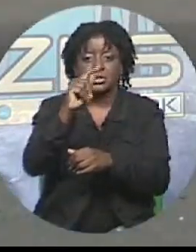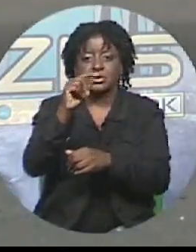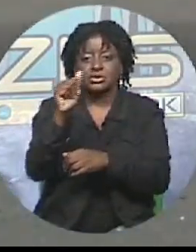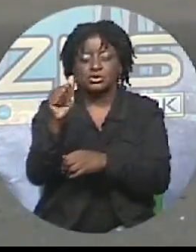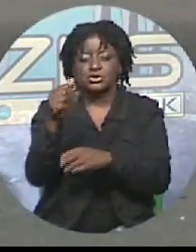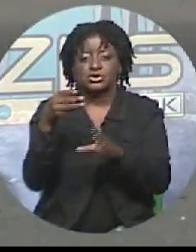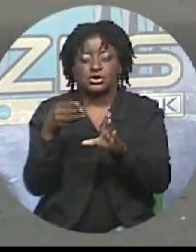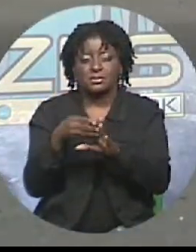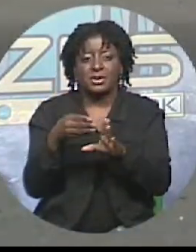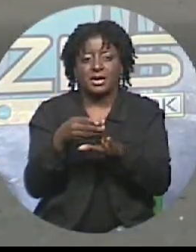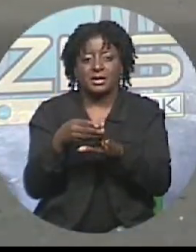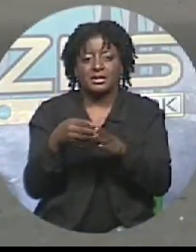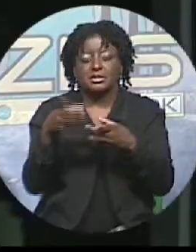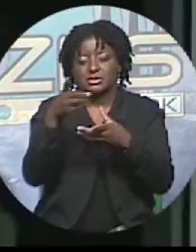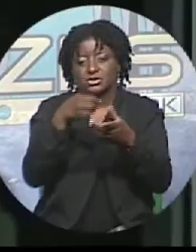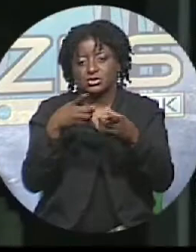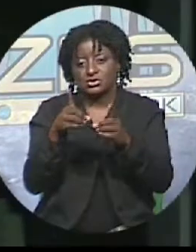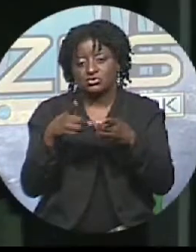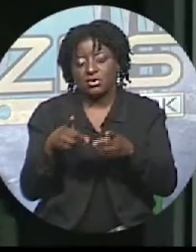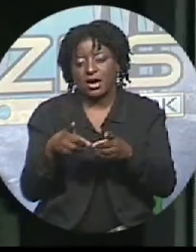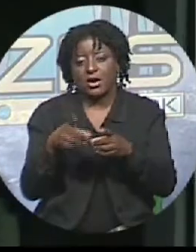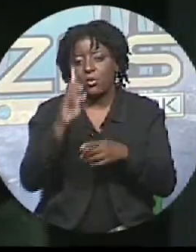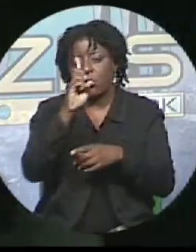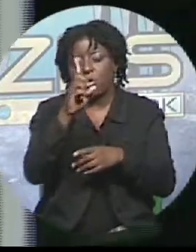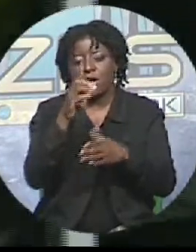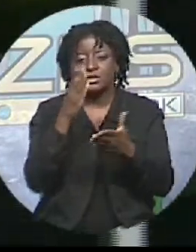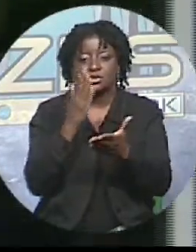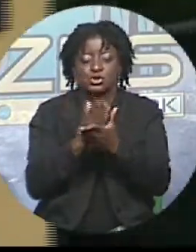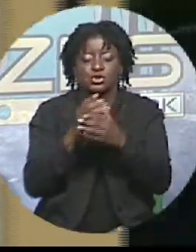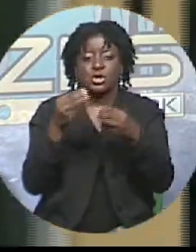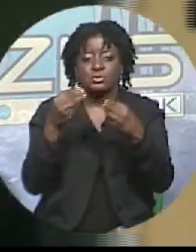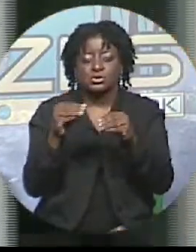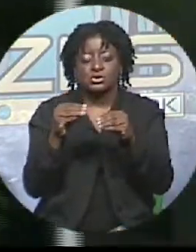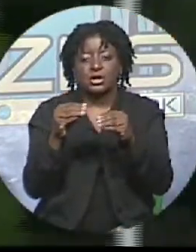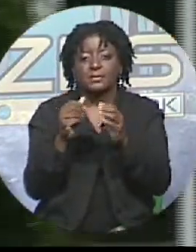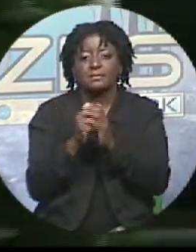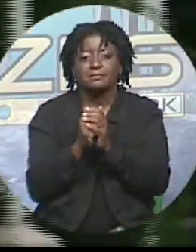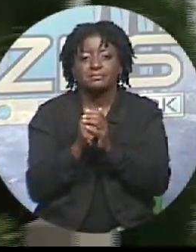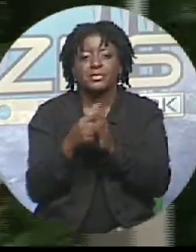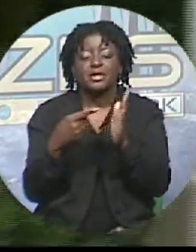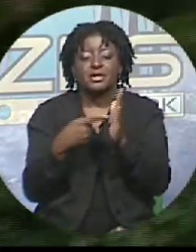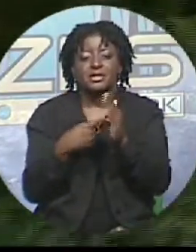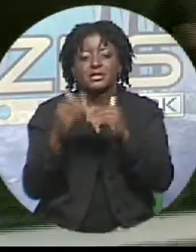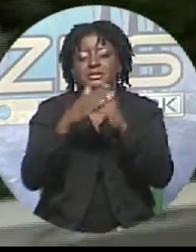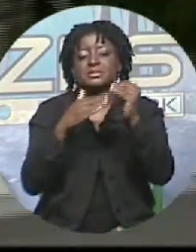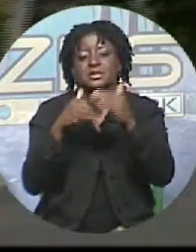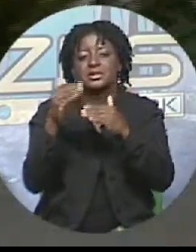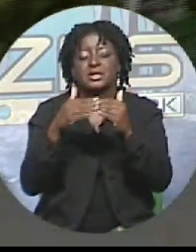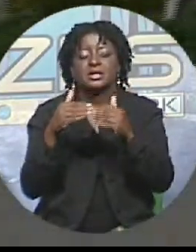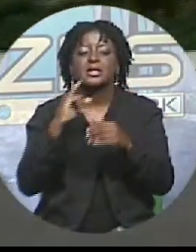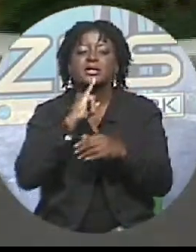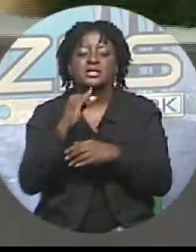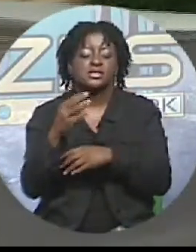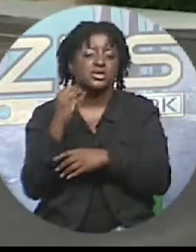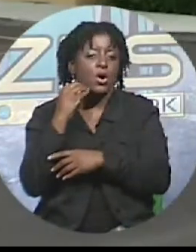being described as a one-stop shop by Financial Secretary John Rowe. This building really is the home for